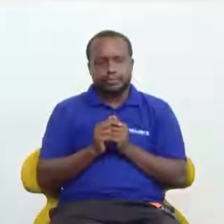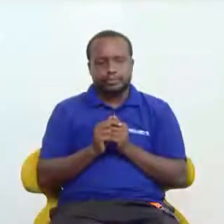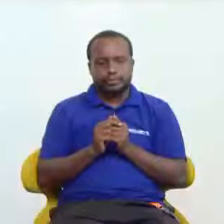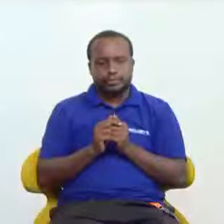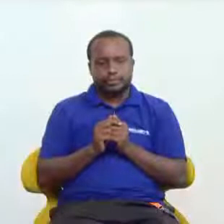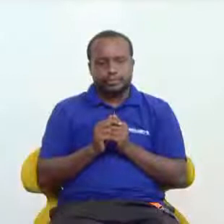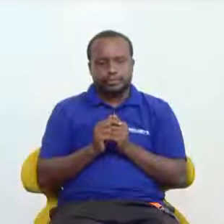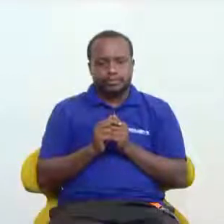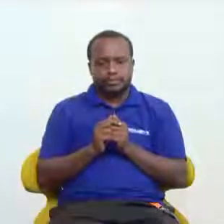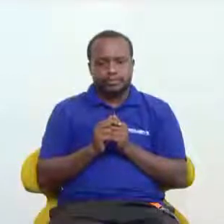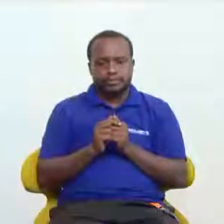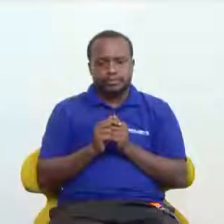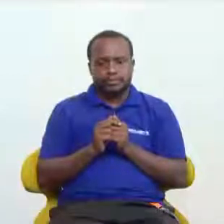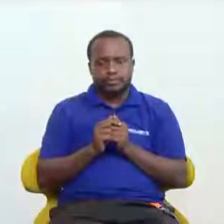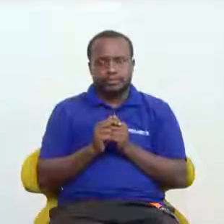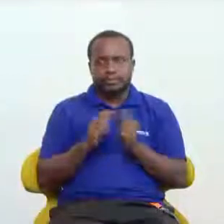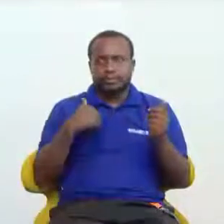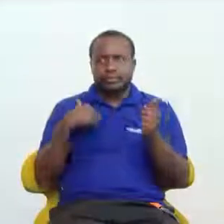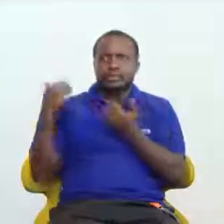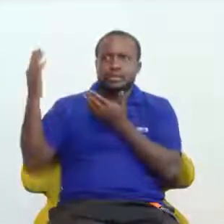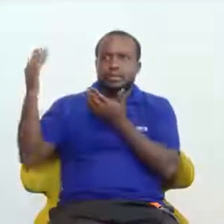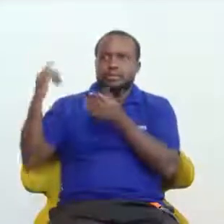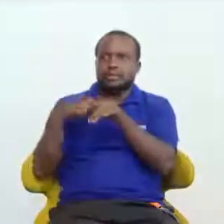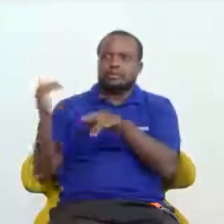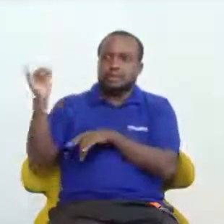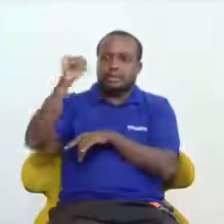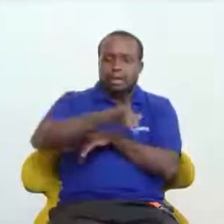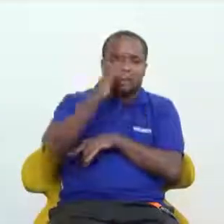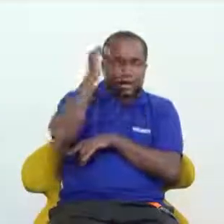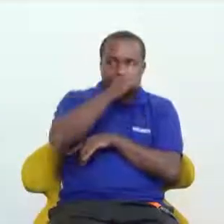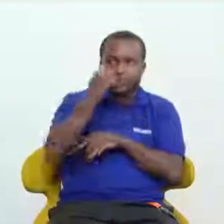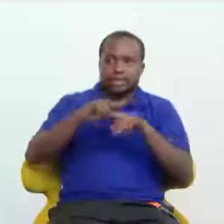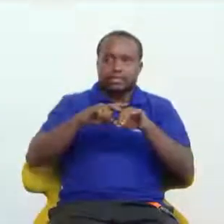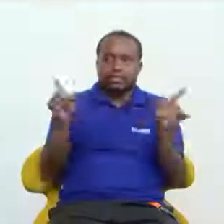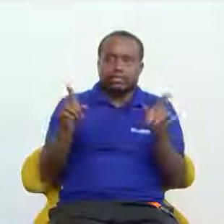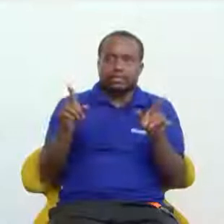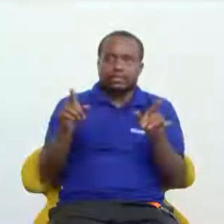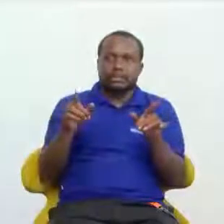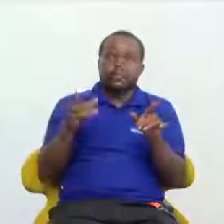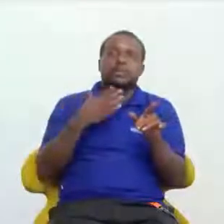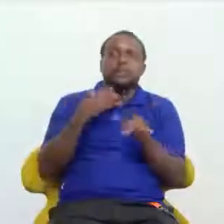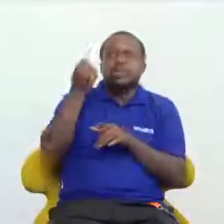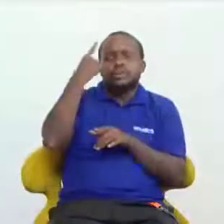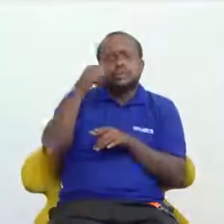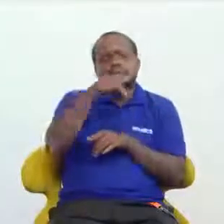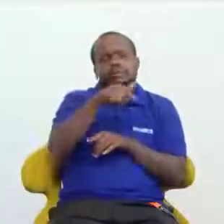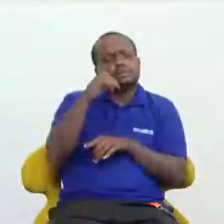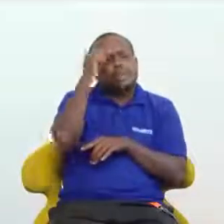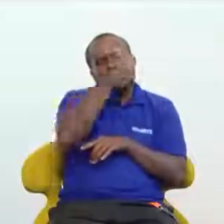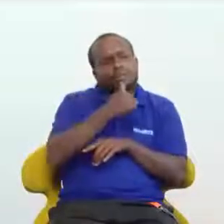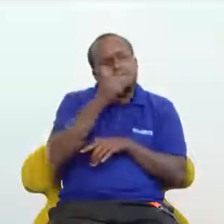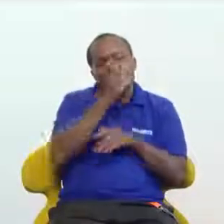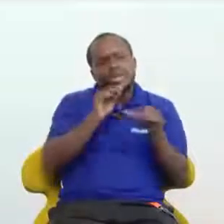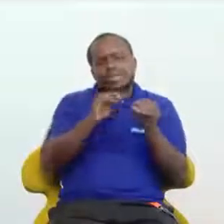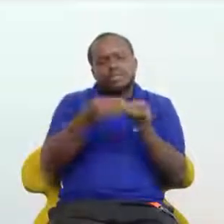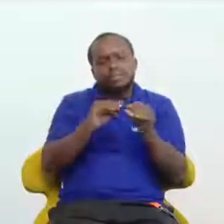So now, our expectation coming into Africa is different. We want to understand what disability is like in Africa. We want to understand how we